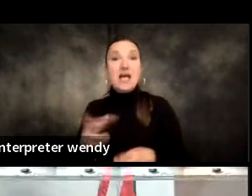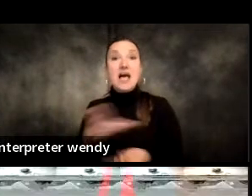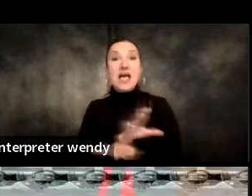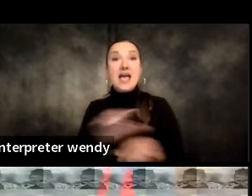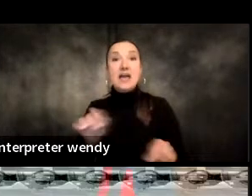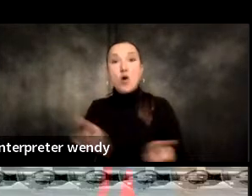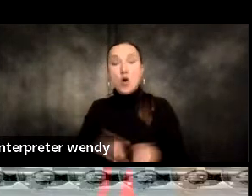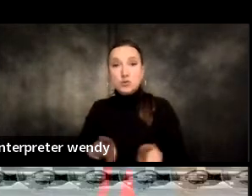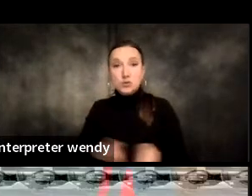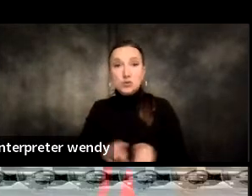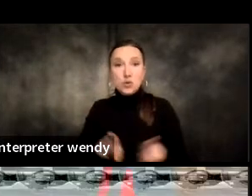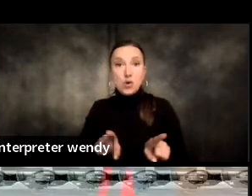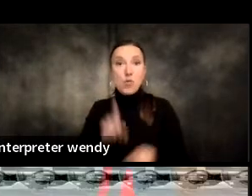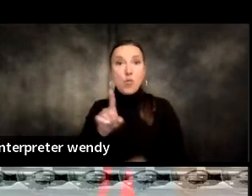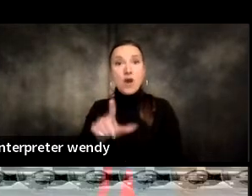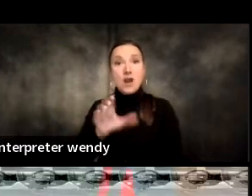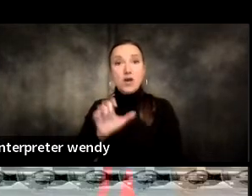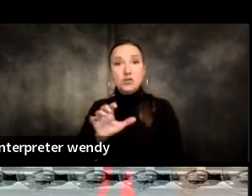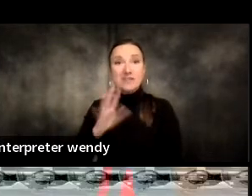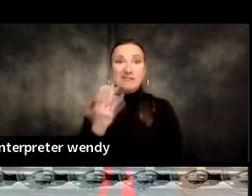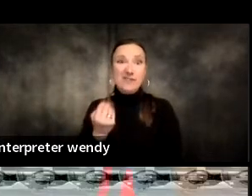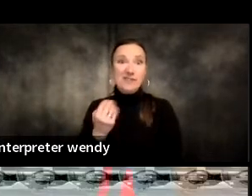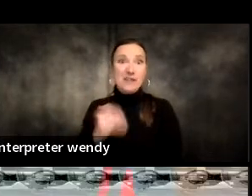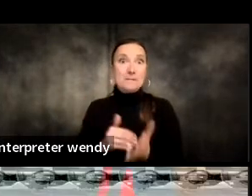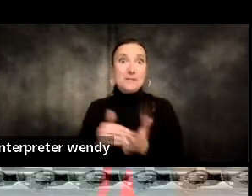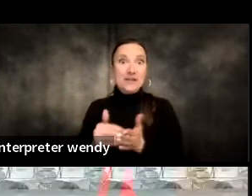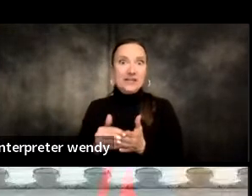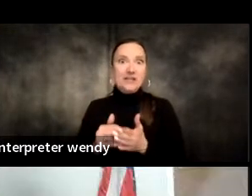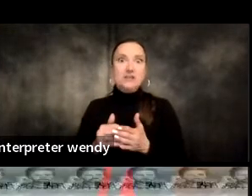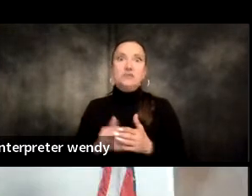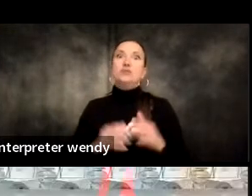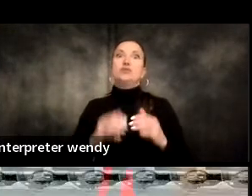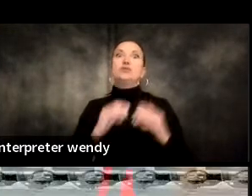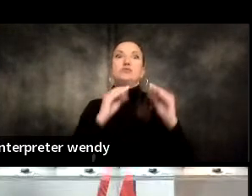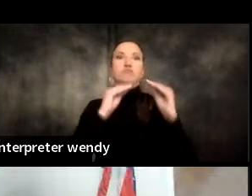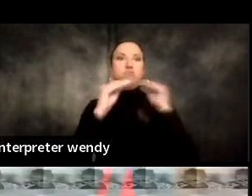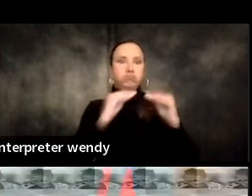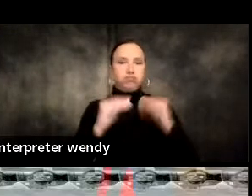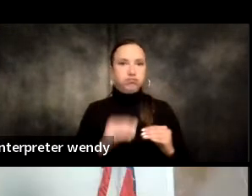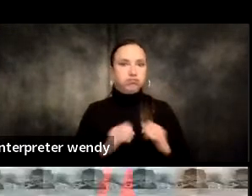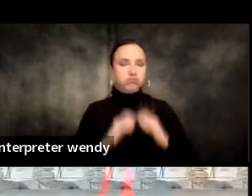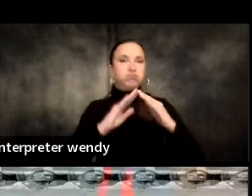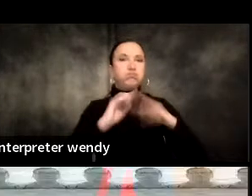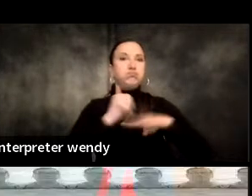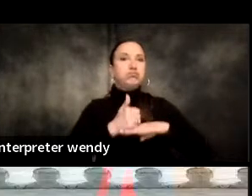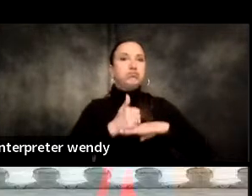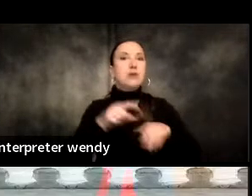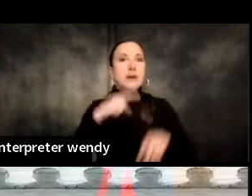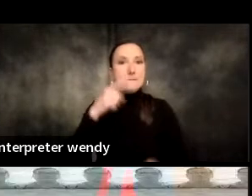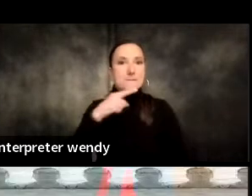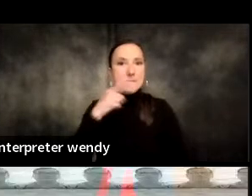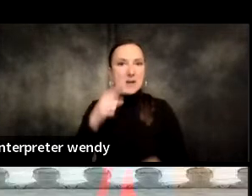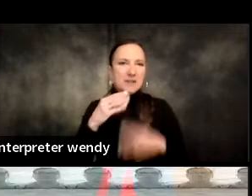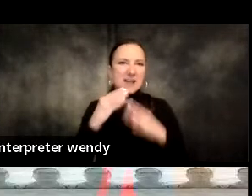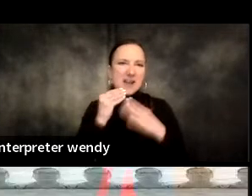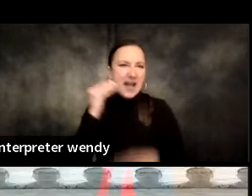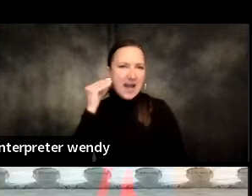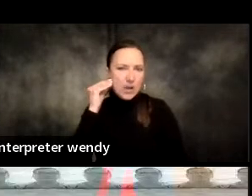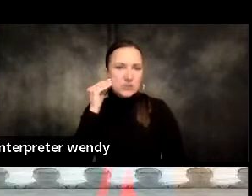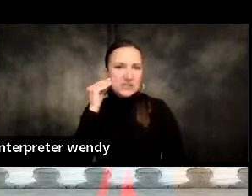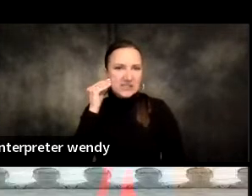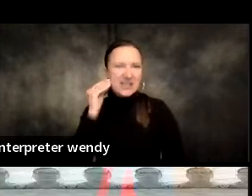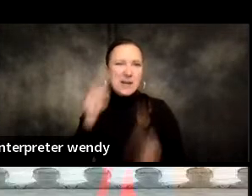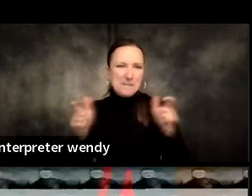there is $115 million to rehabilitate and modernize public housing units that are managed by